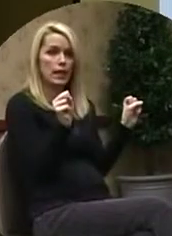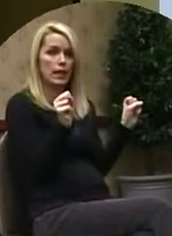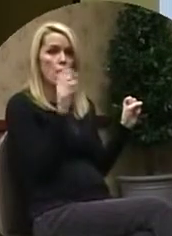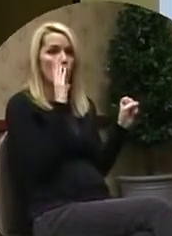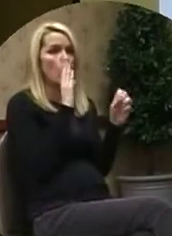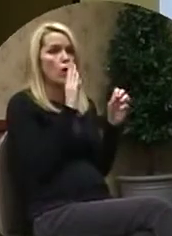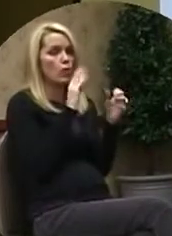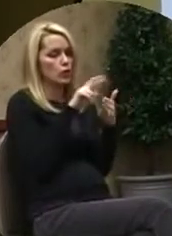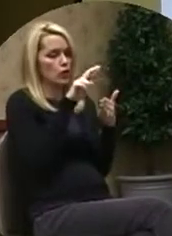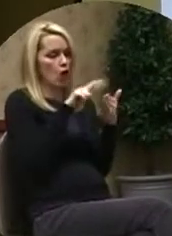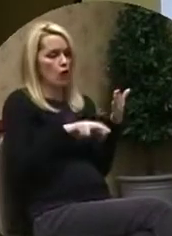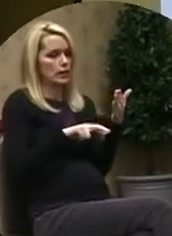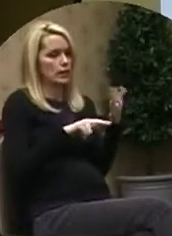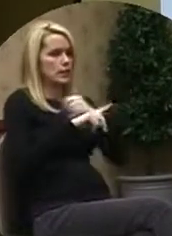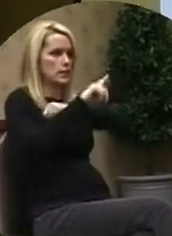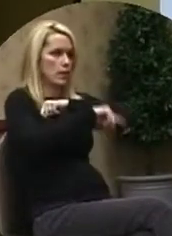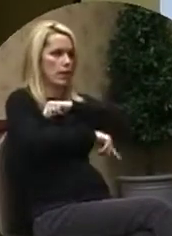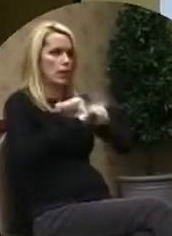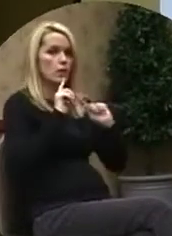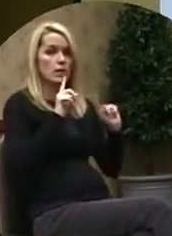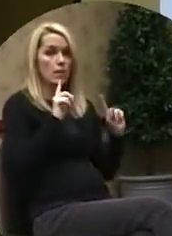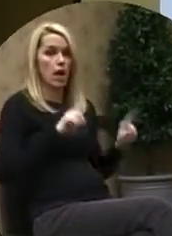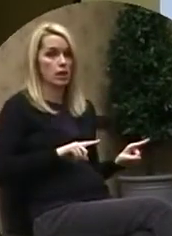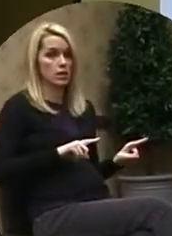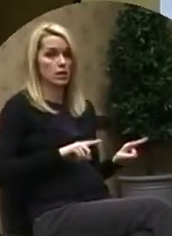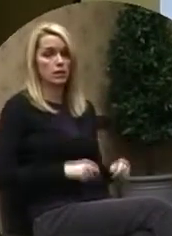result in significant disciplinary response?